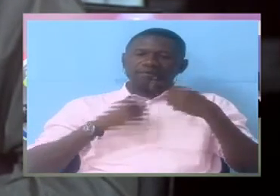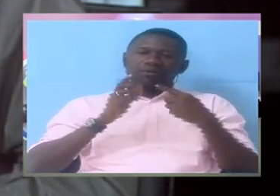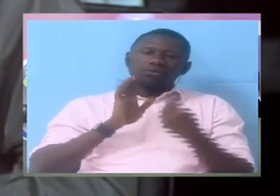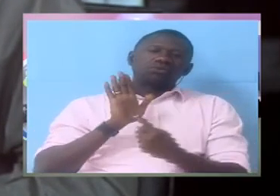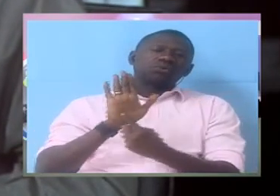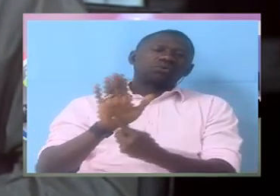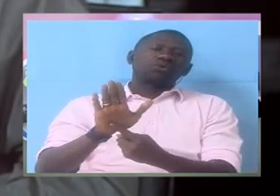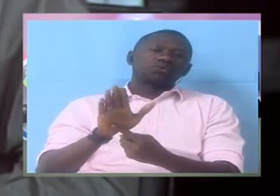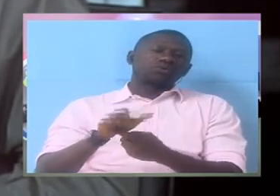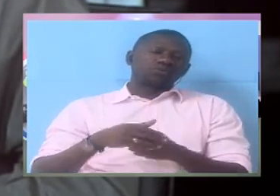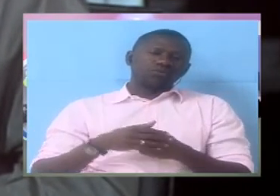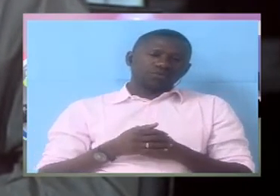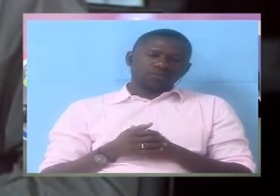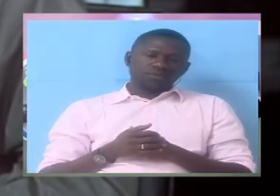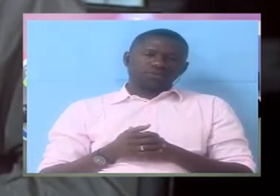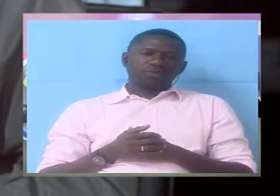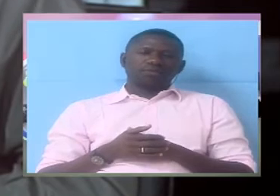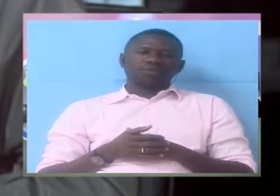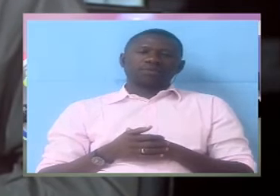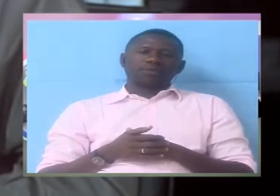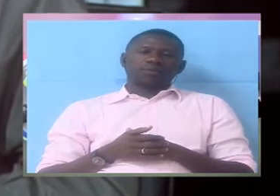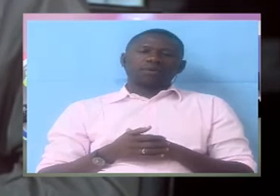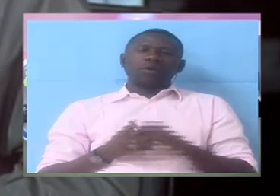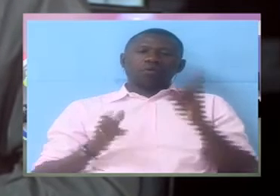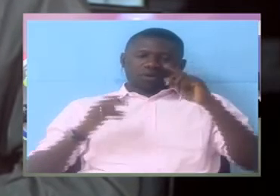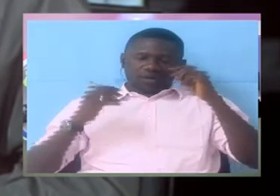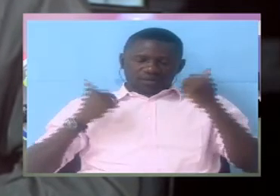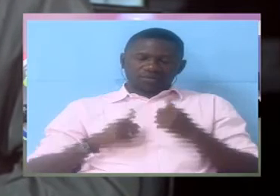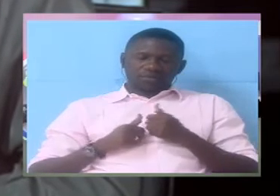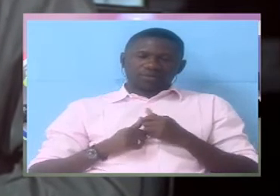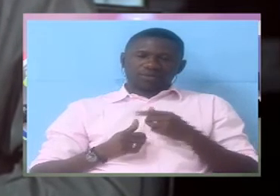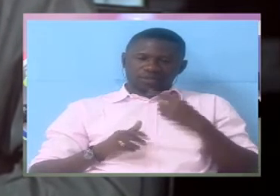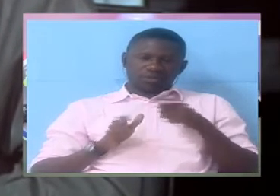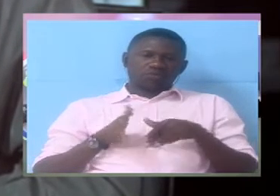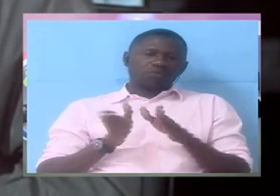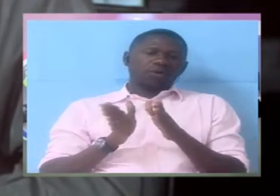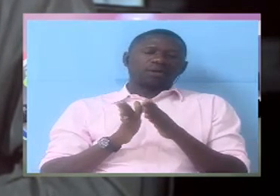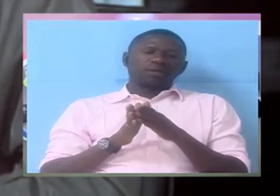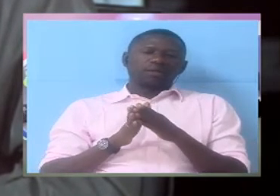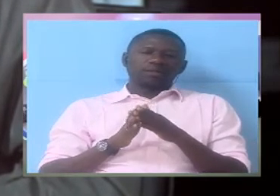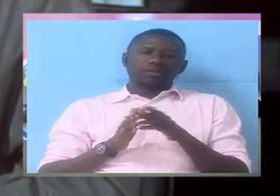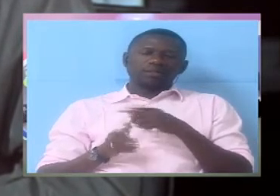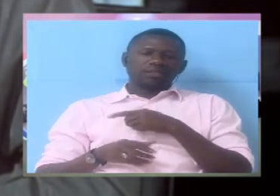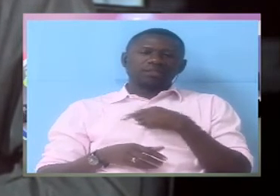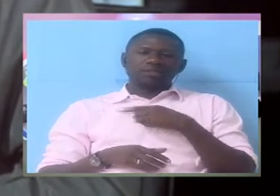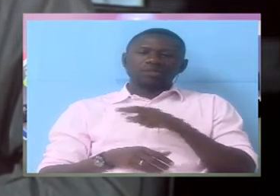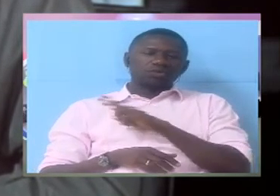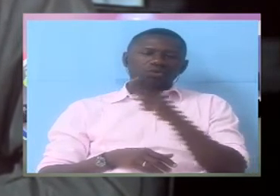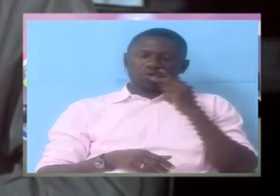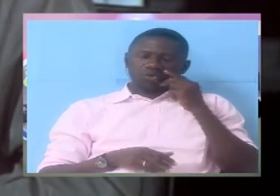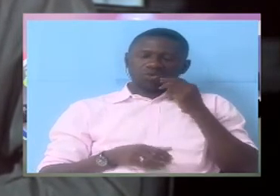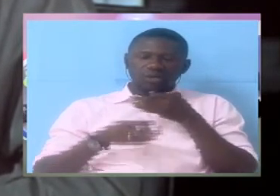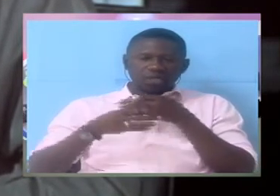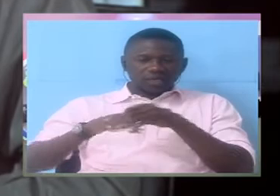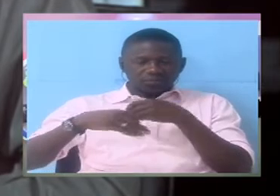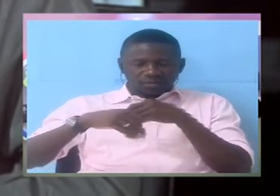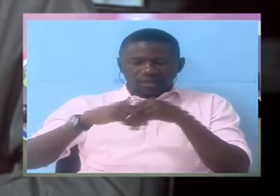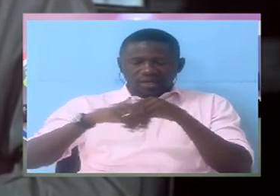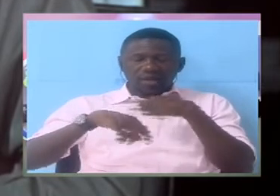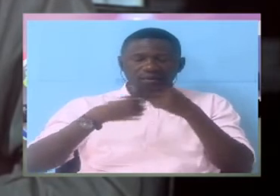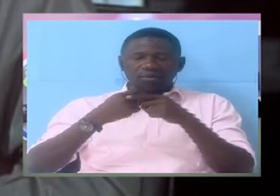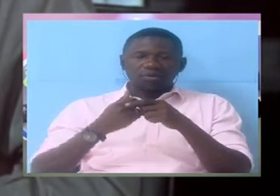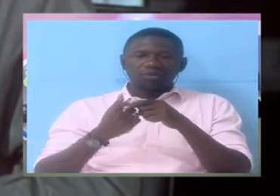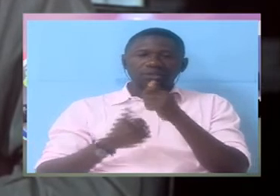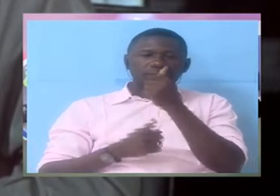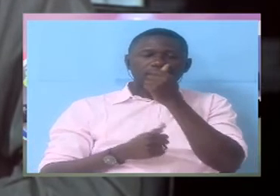ko nyin sifalu ko me fonga mem fola munyin labango mo buka karandi kulolondi nyinola. Just as